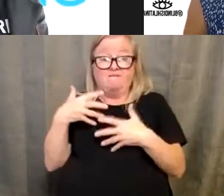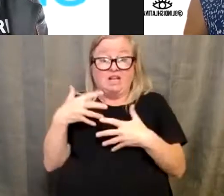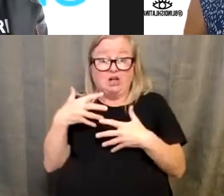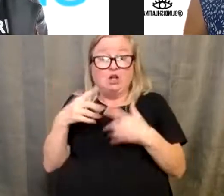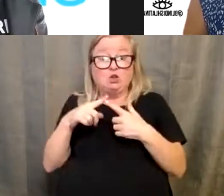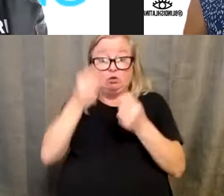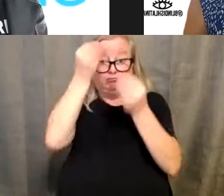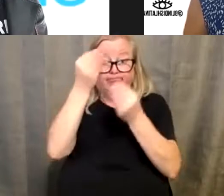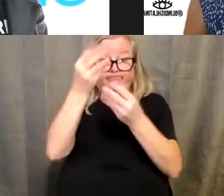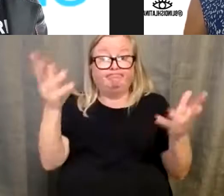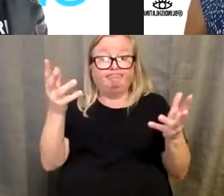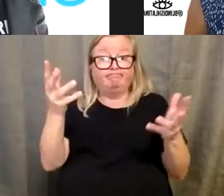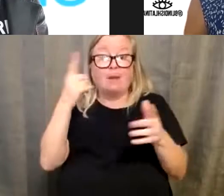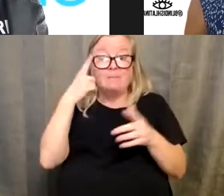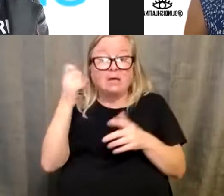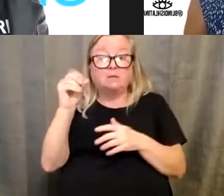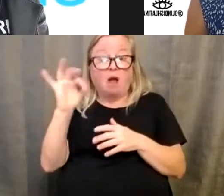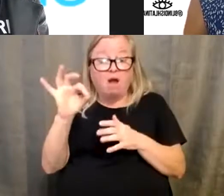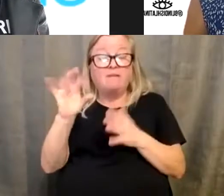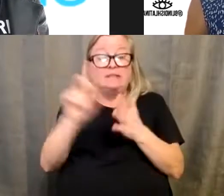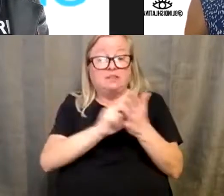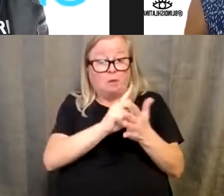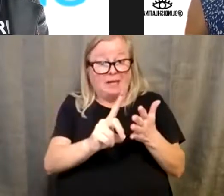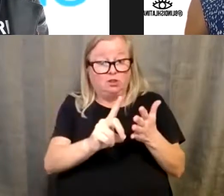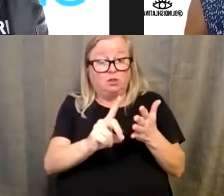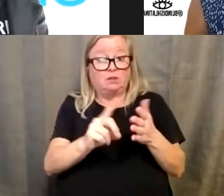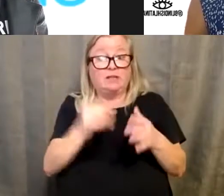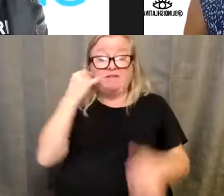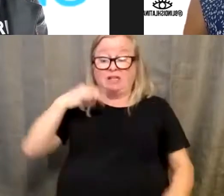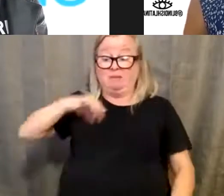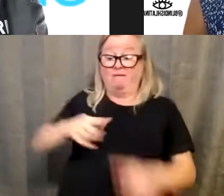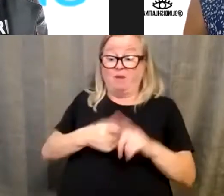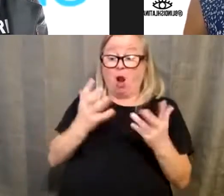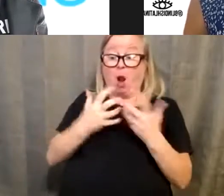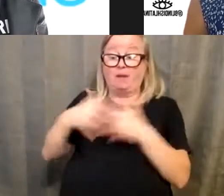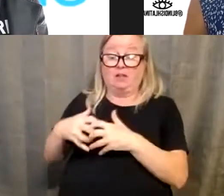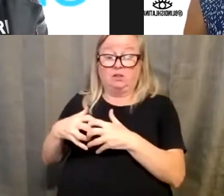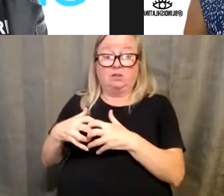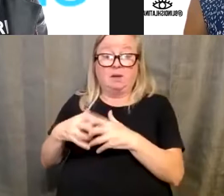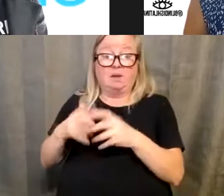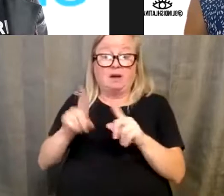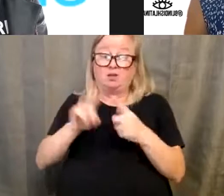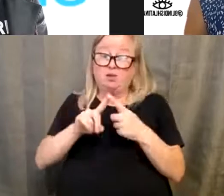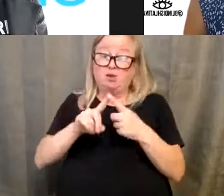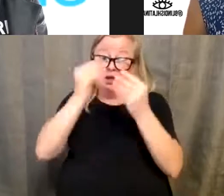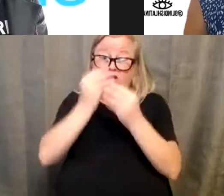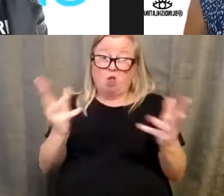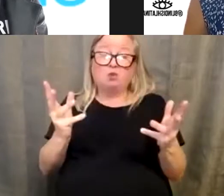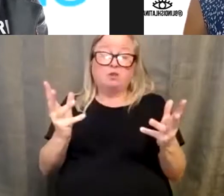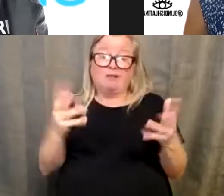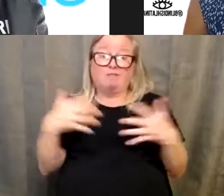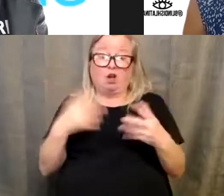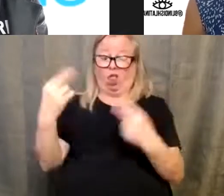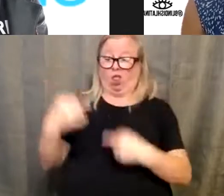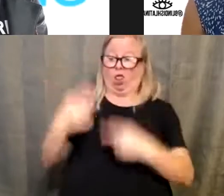to discrimination. Even if they benefit from accommodations following disclosure, there's a fear of being looked